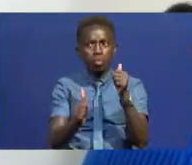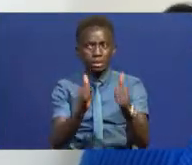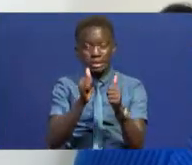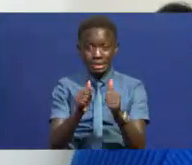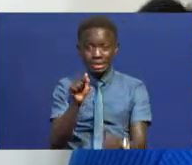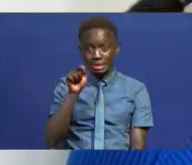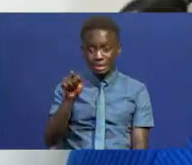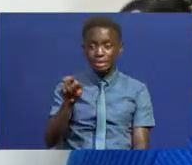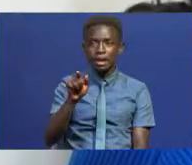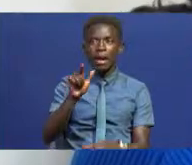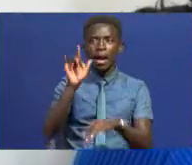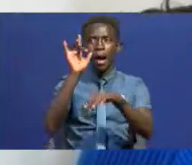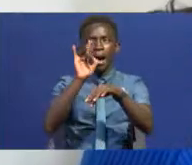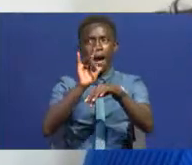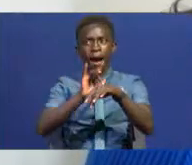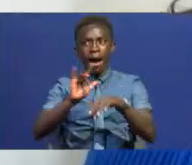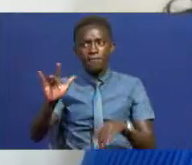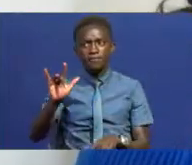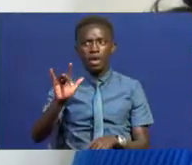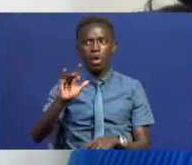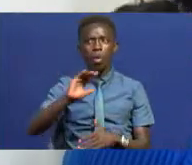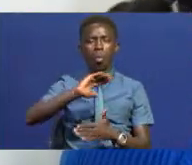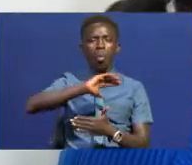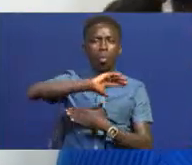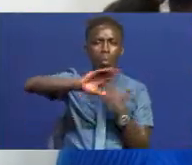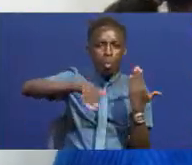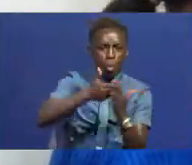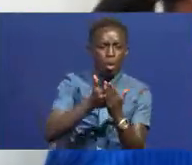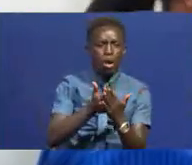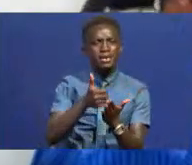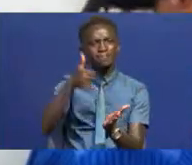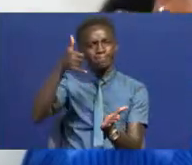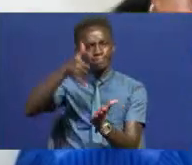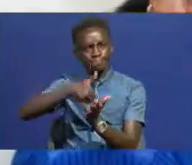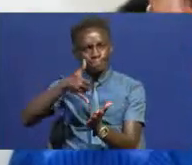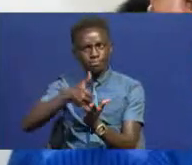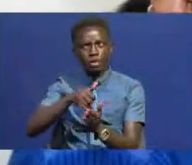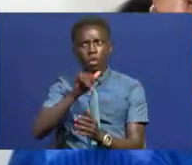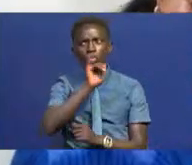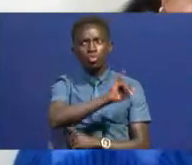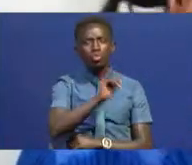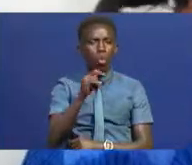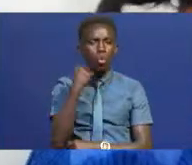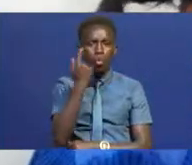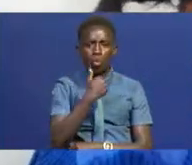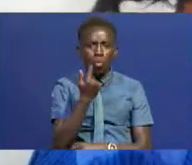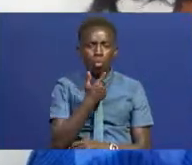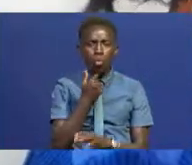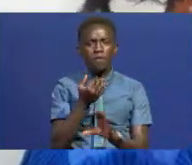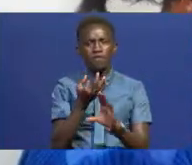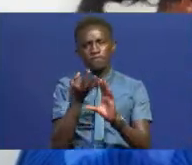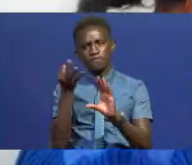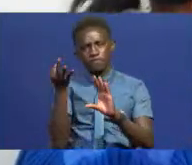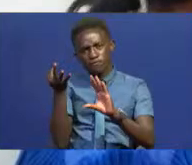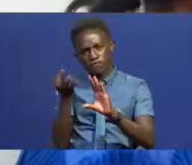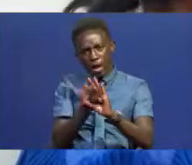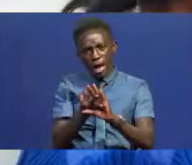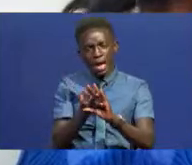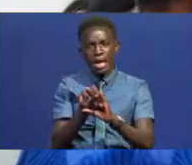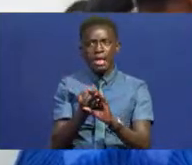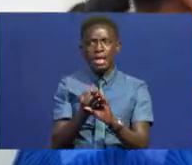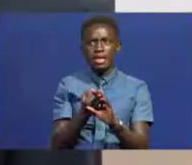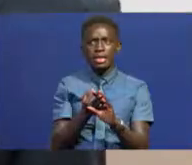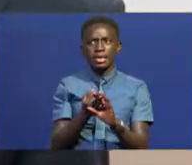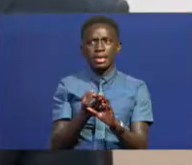affects all, even those that have not filed this petition, who are not parties to this